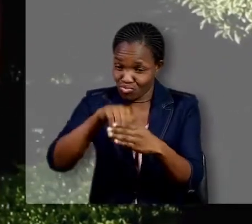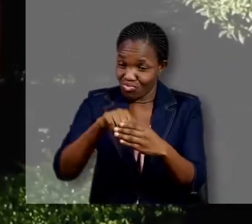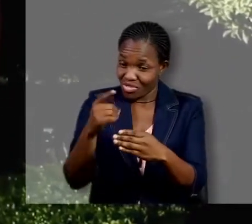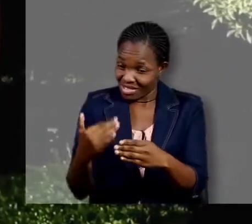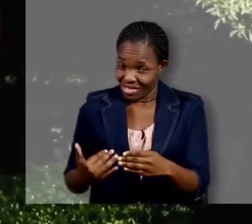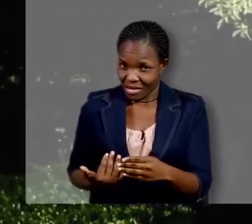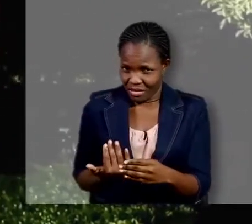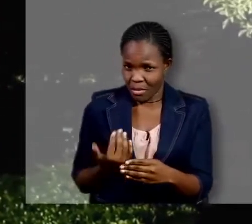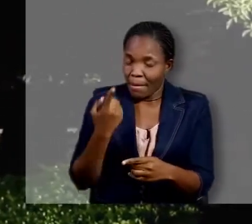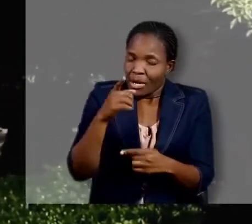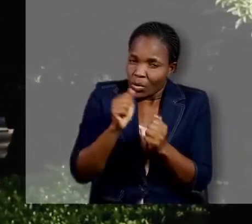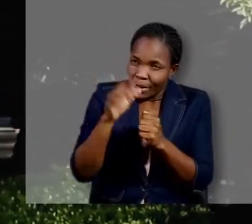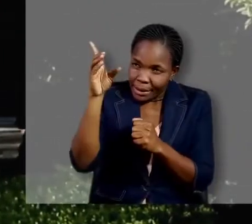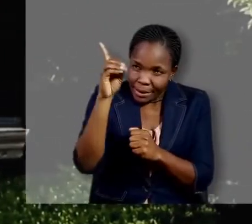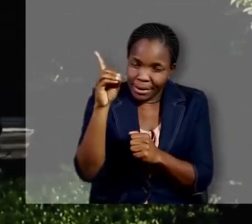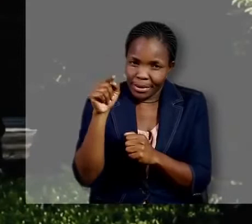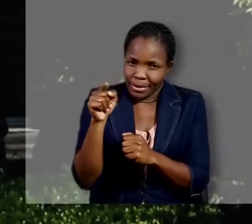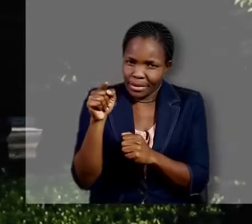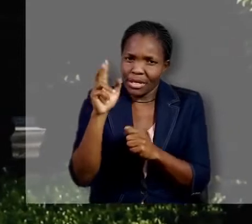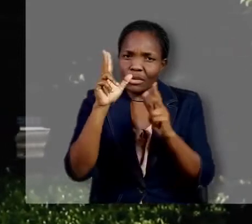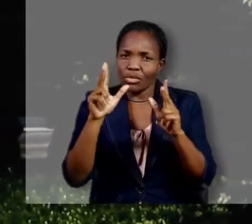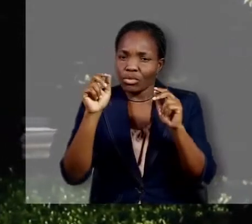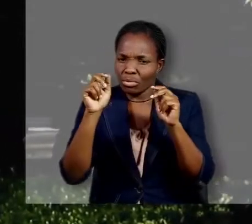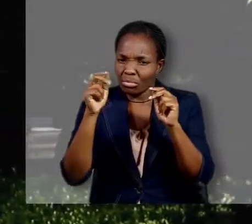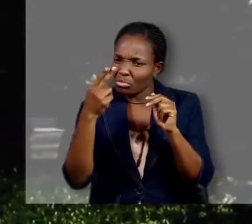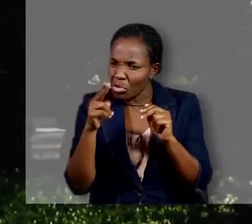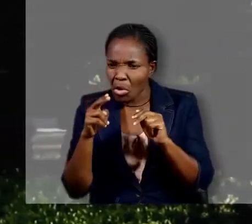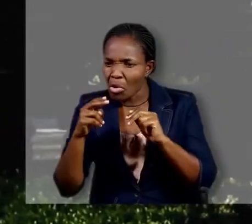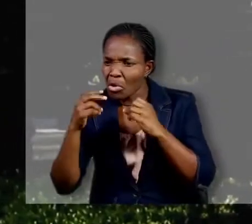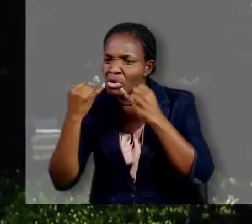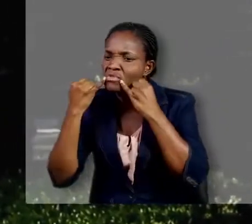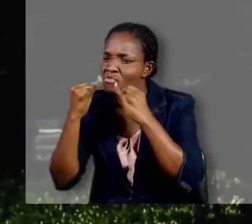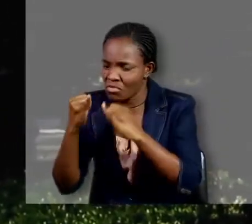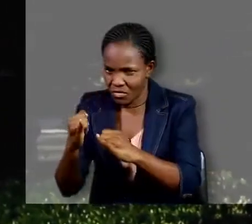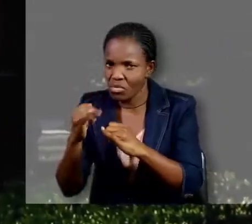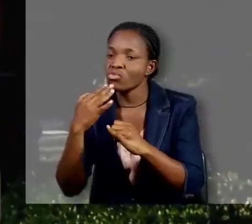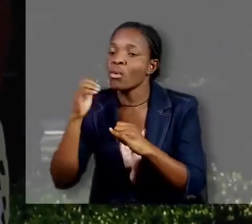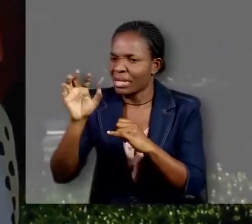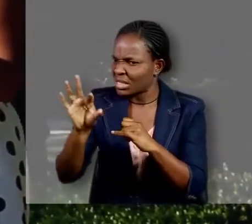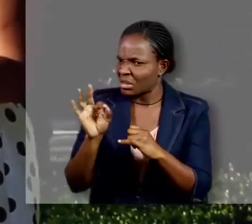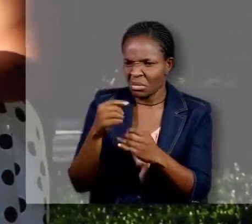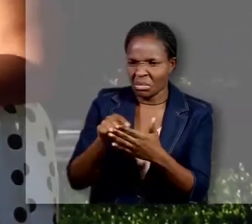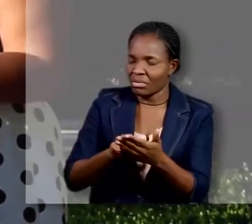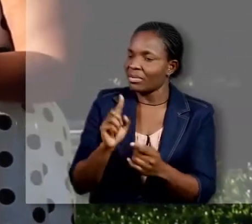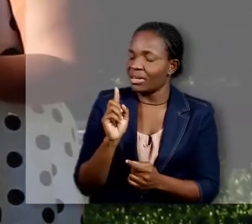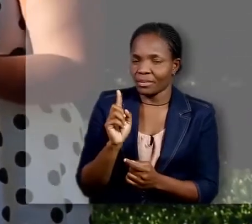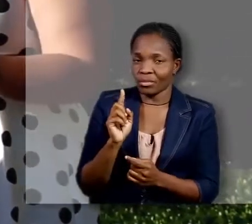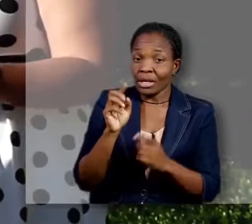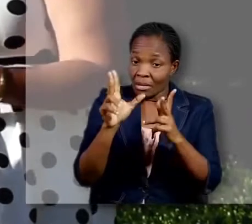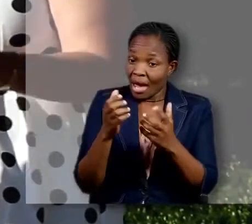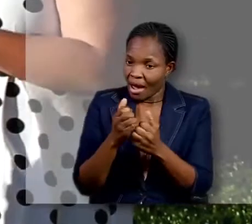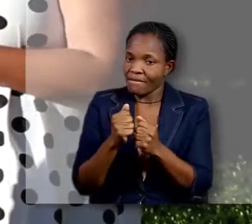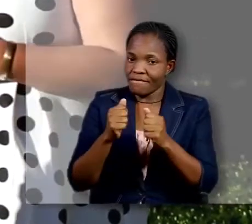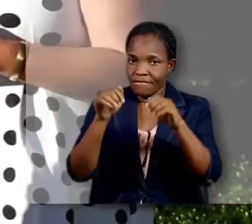people are told for who they should vote. So people have the right to vote, but they're also, in the same way, they're also